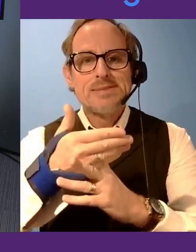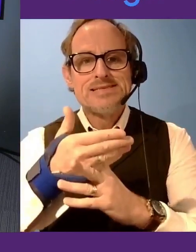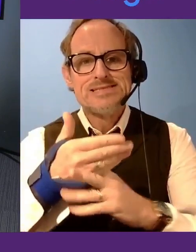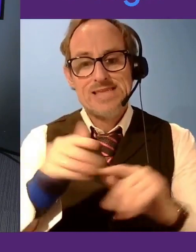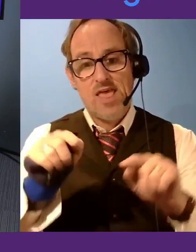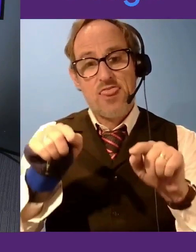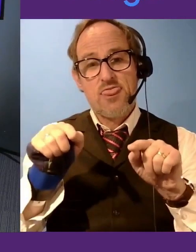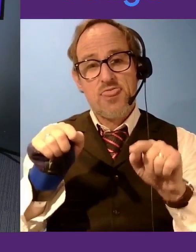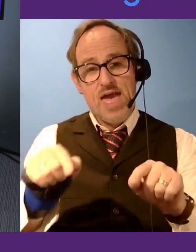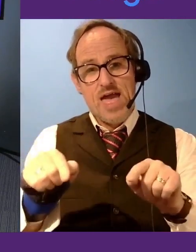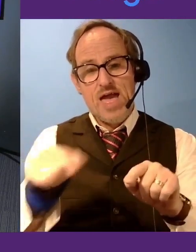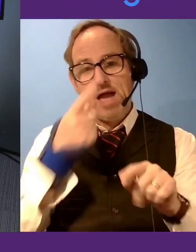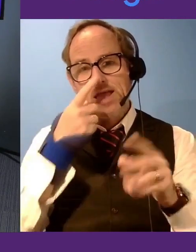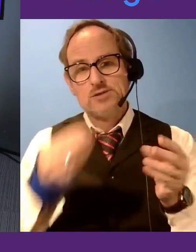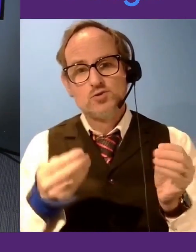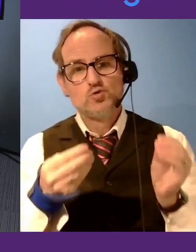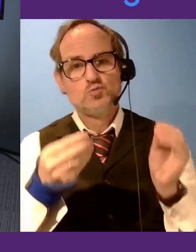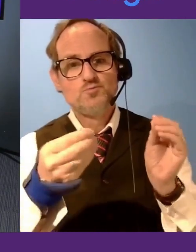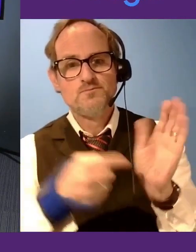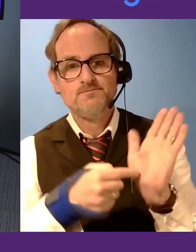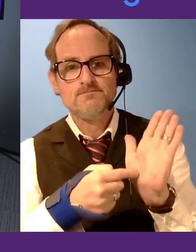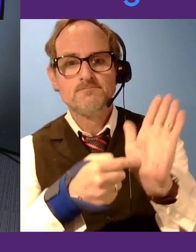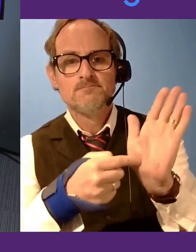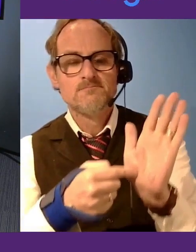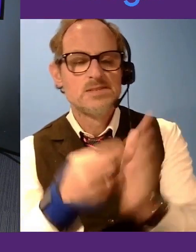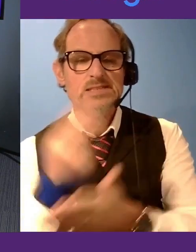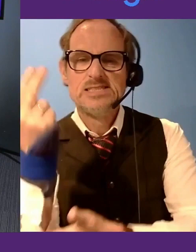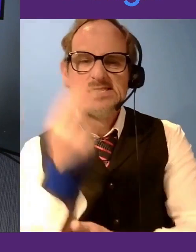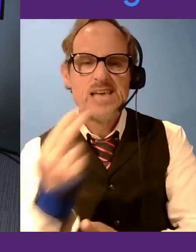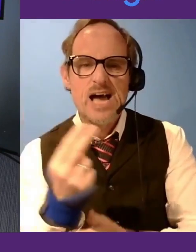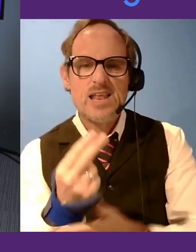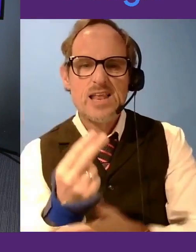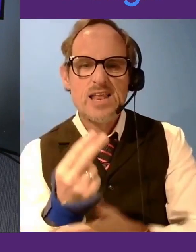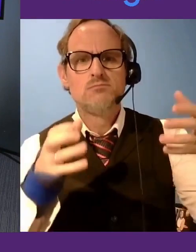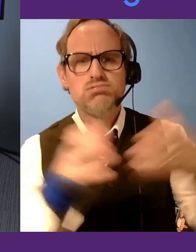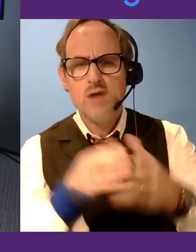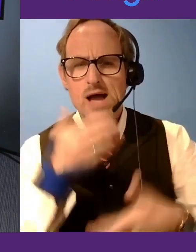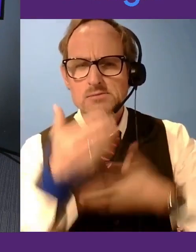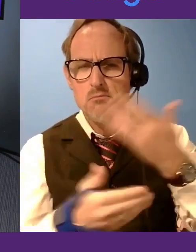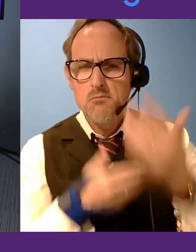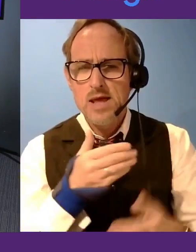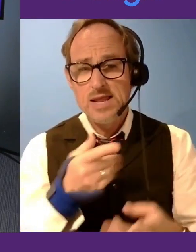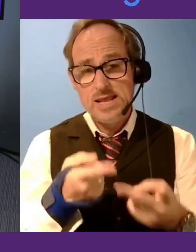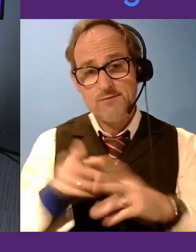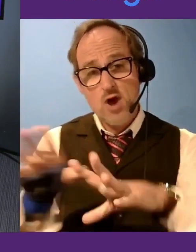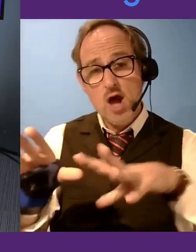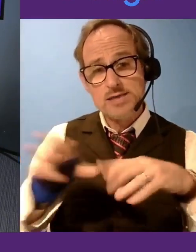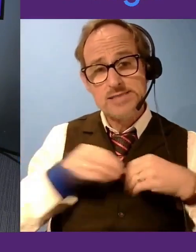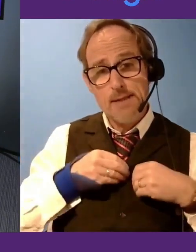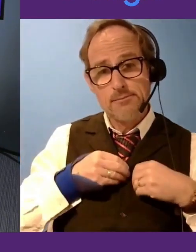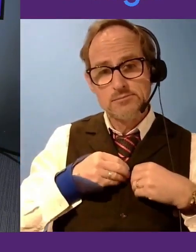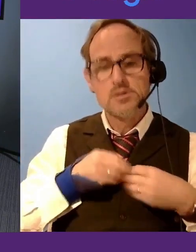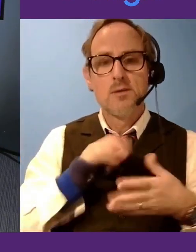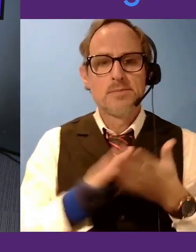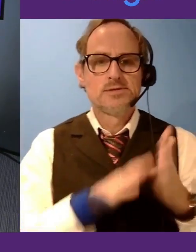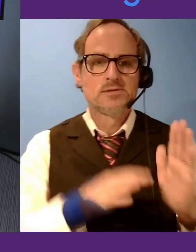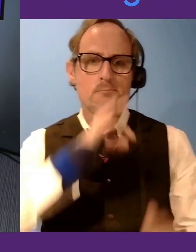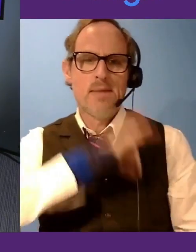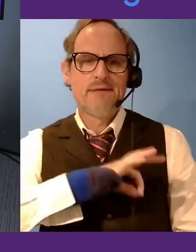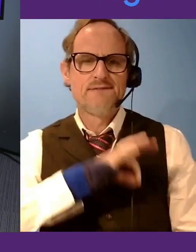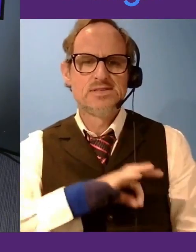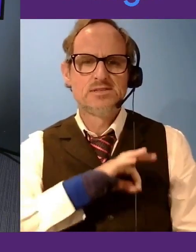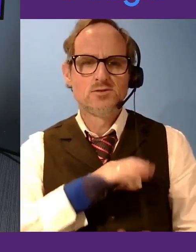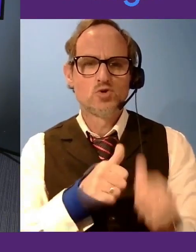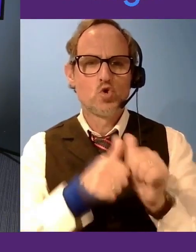and shoot creatives, designers at? Was dark mode one of those, or was it, or are there